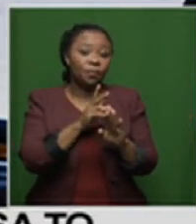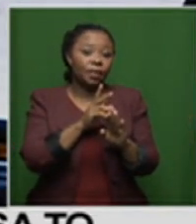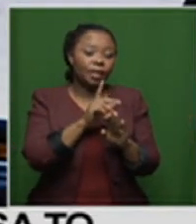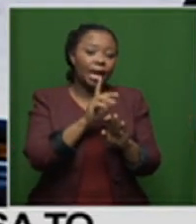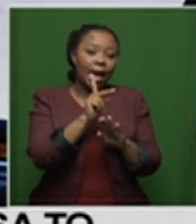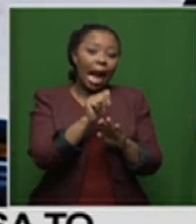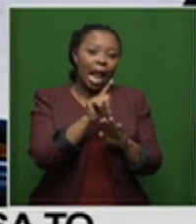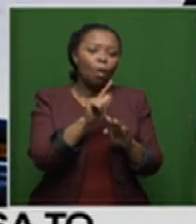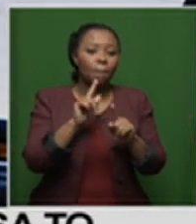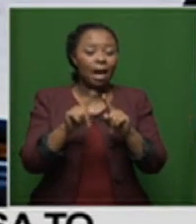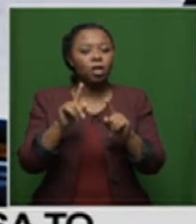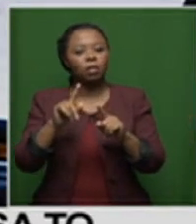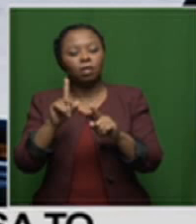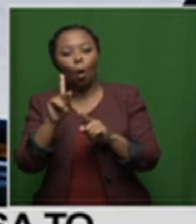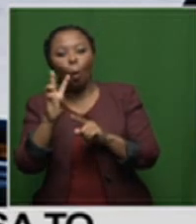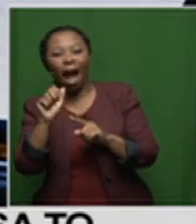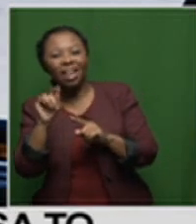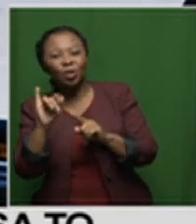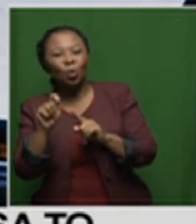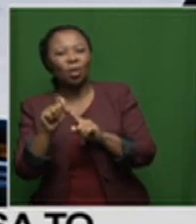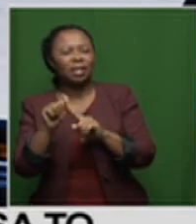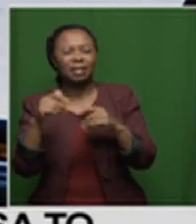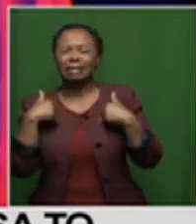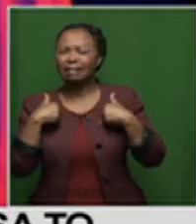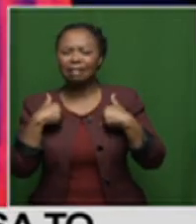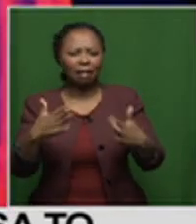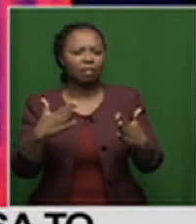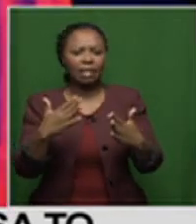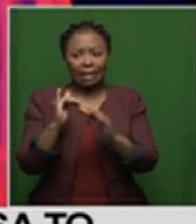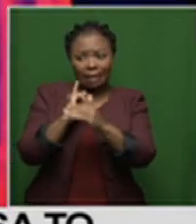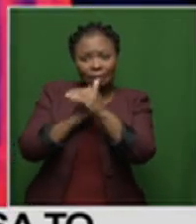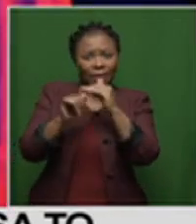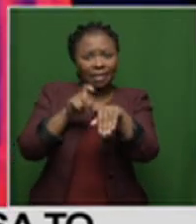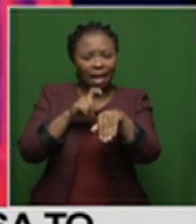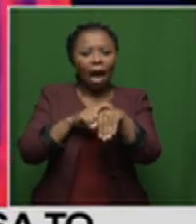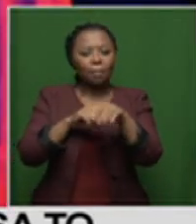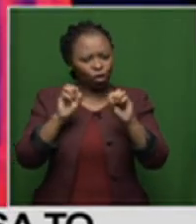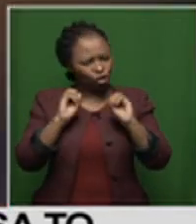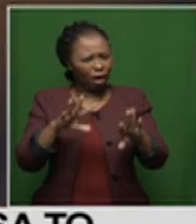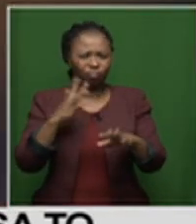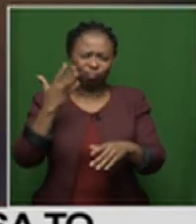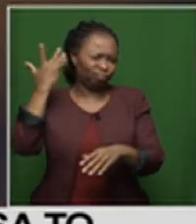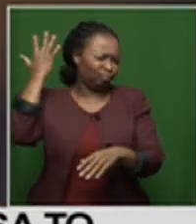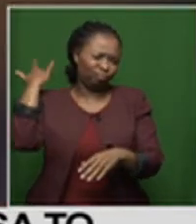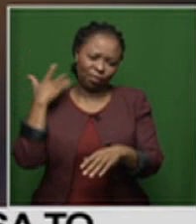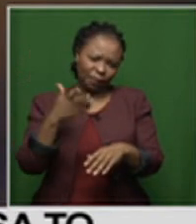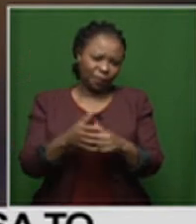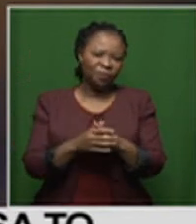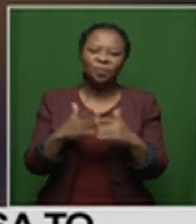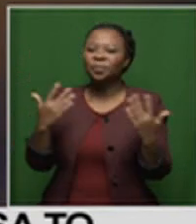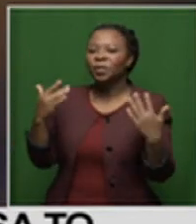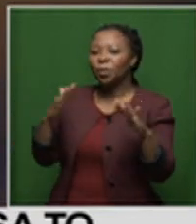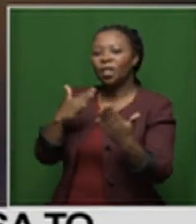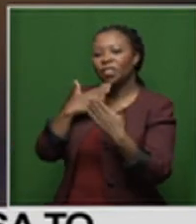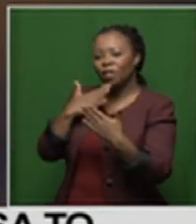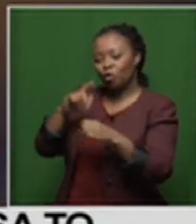Kwaito genre was started right at the beginning of independence. All right, Don Laka, great chatting to you, man. Thank you so